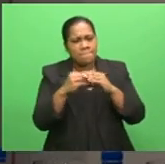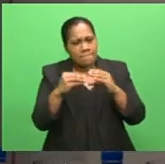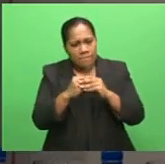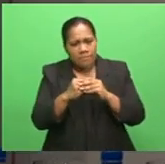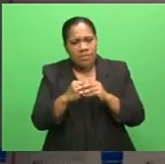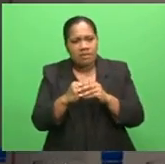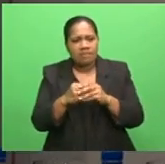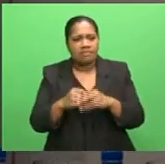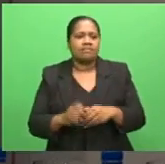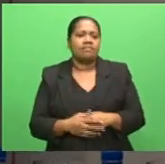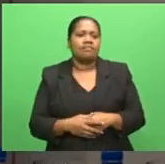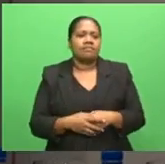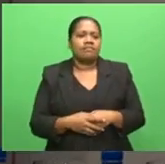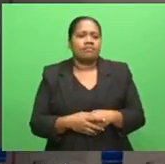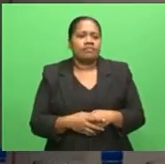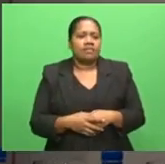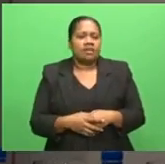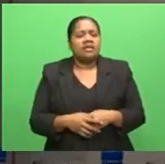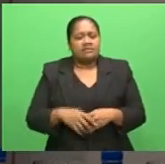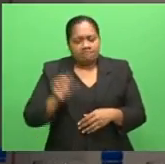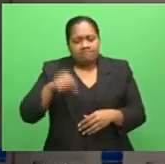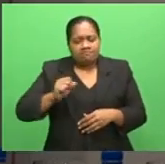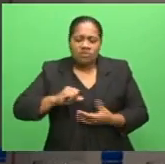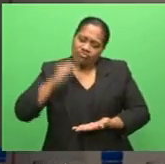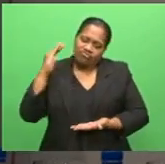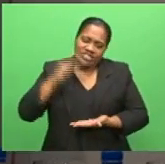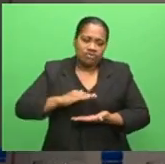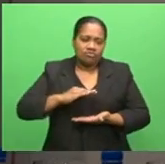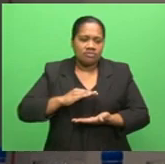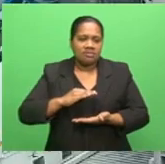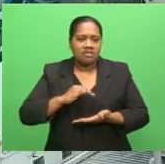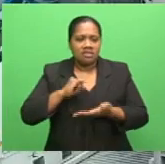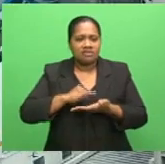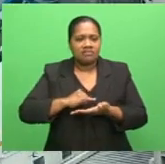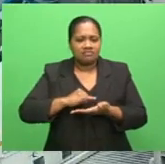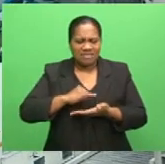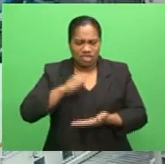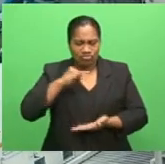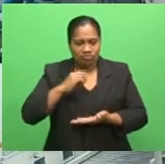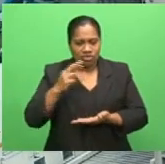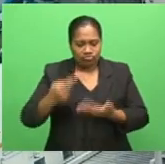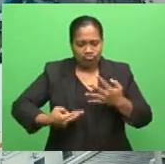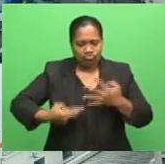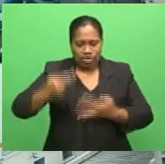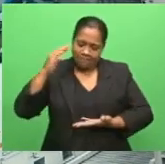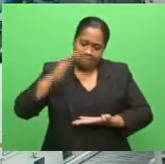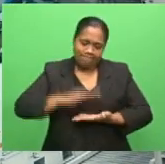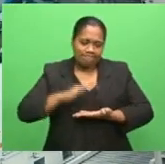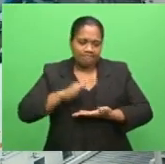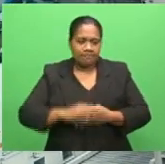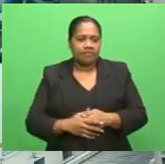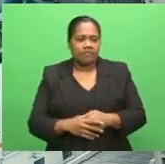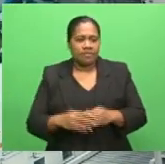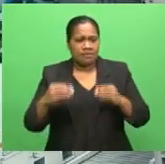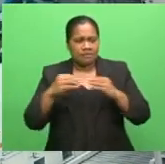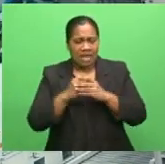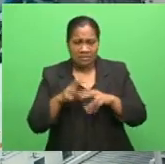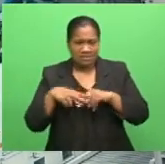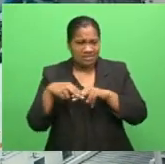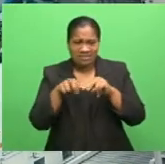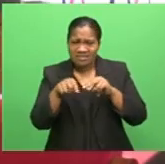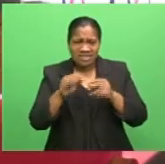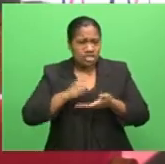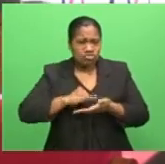banks have come out and reduced charges and reduced the interest rates. The banks' profit margin in Fiji is high, and they